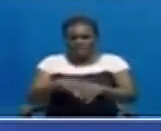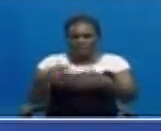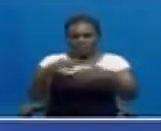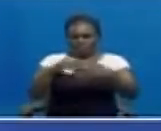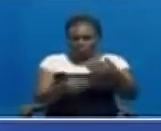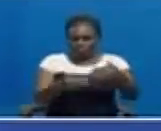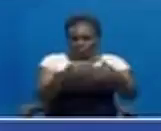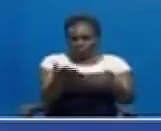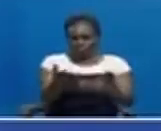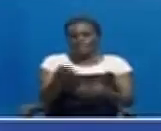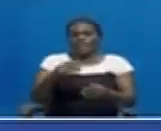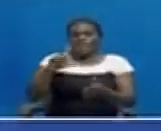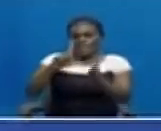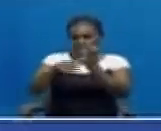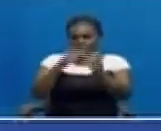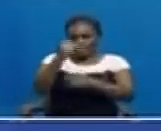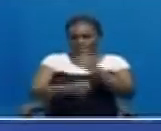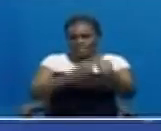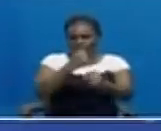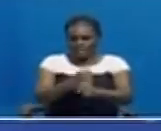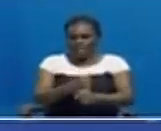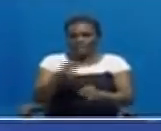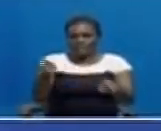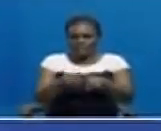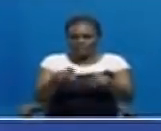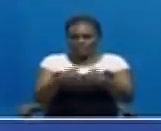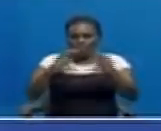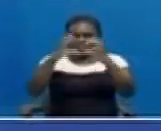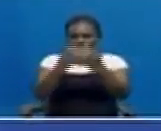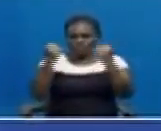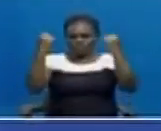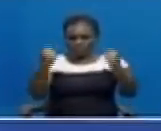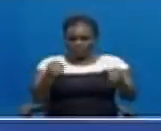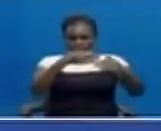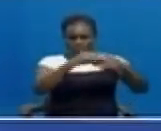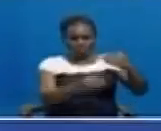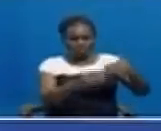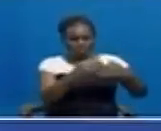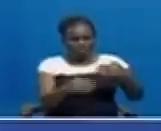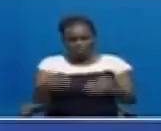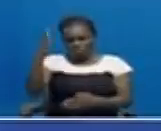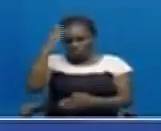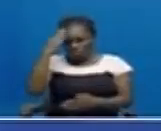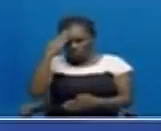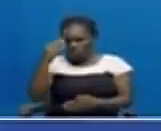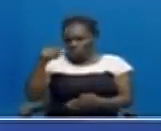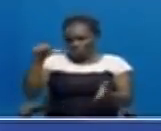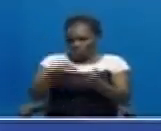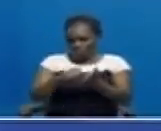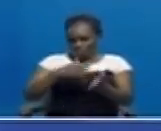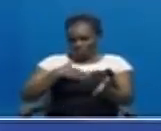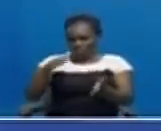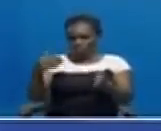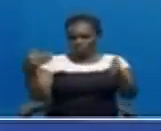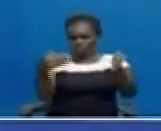Federal Reserve rate later in the year. This would result in the further global strengthening of the dollar. But you know, our argument is that you need to